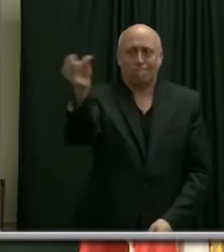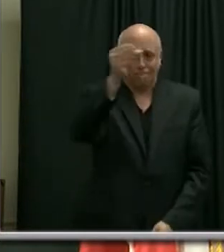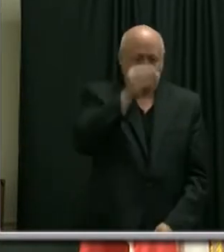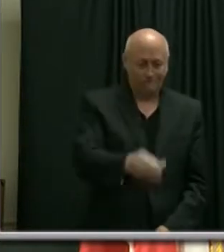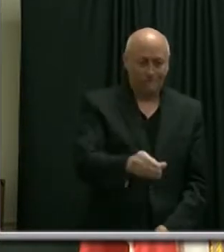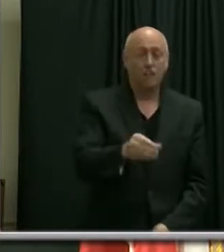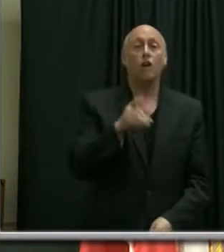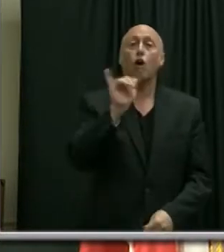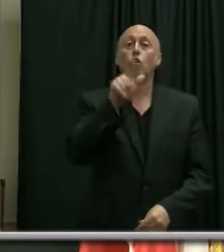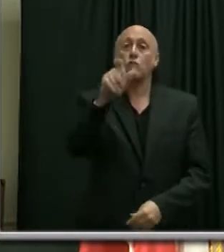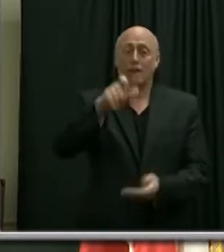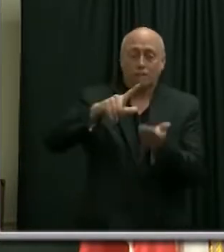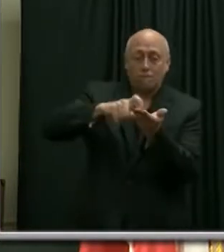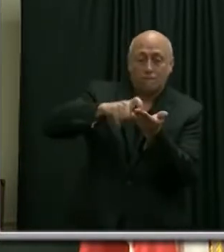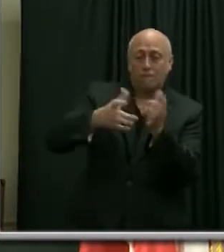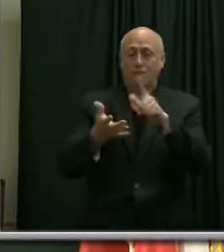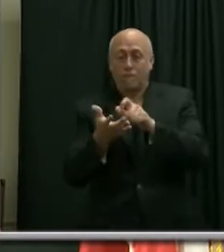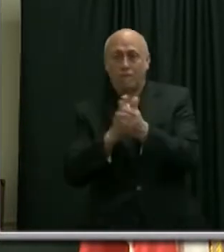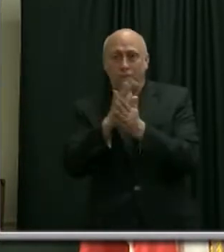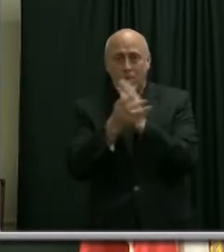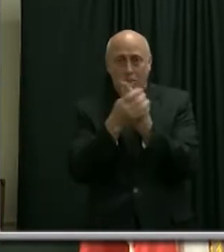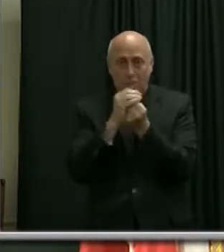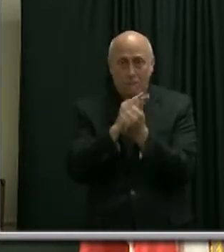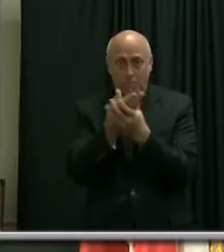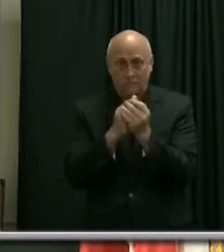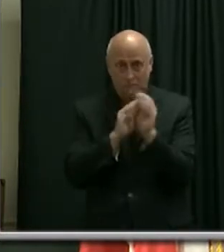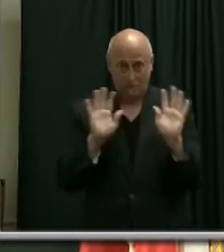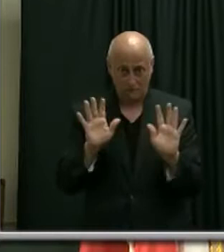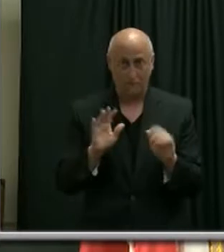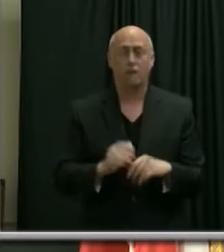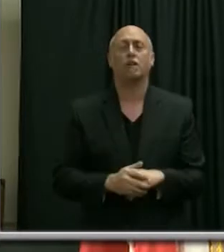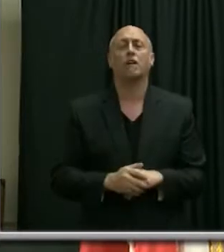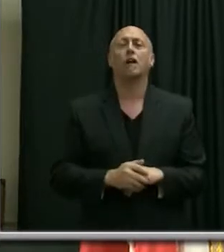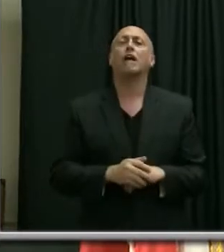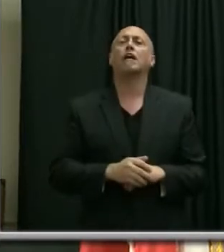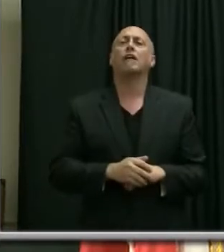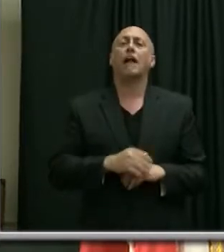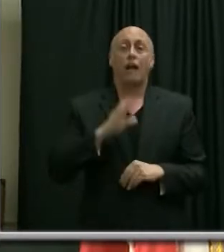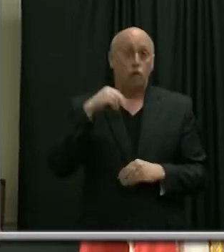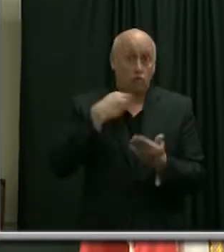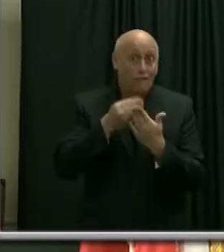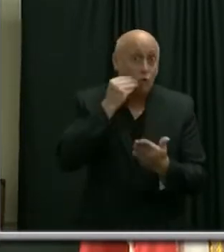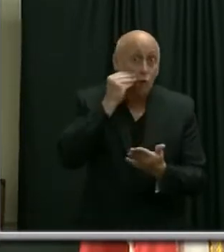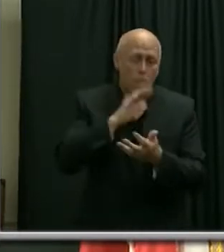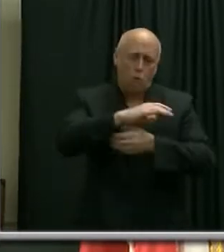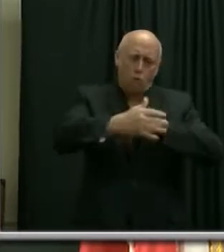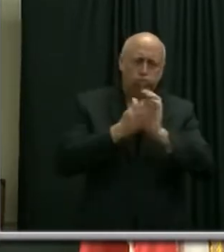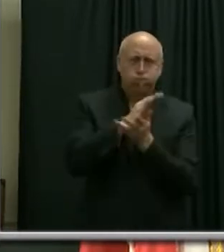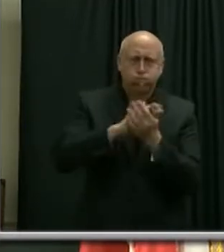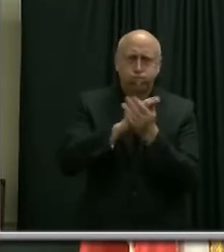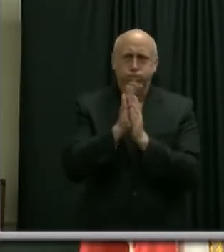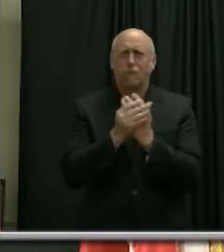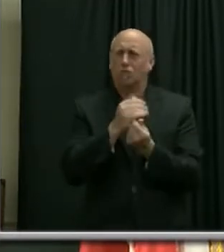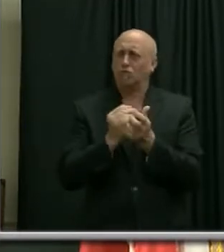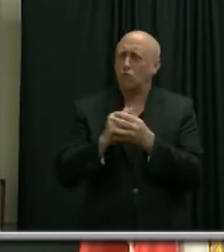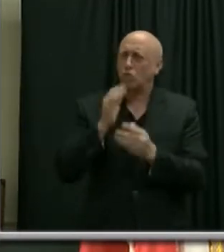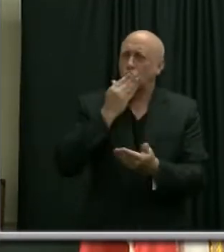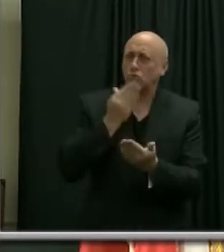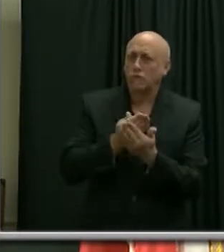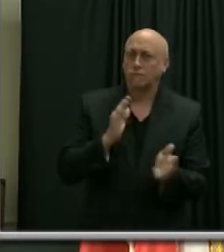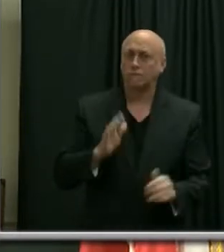helping us fight the virus. If you help us fight the virus, you're going to help our healthcare workers, you're going to help